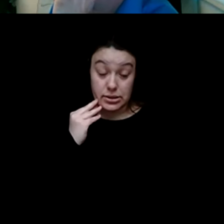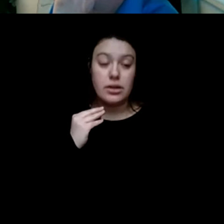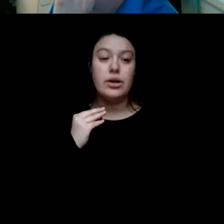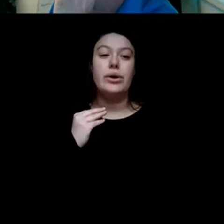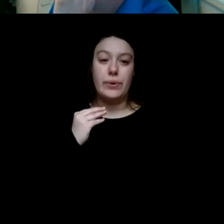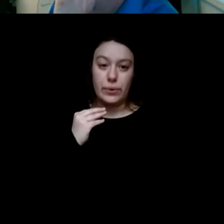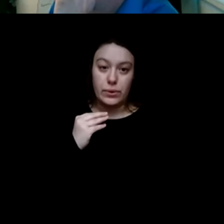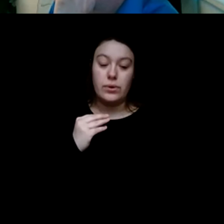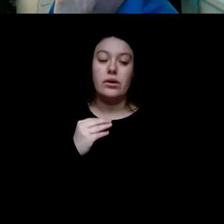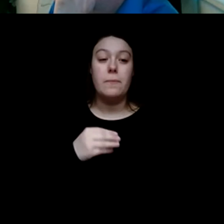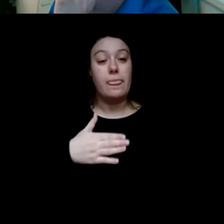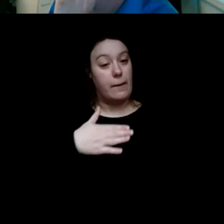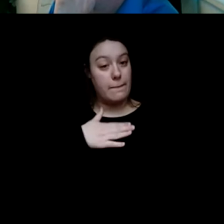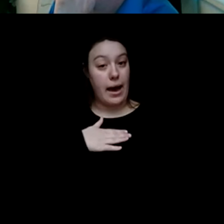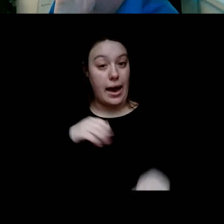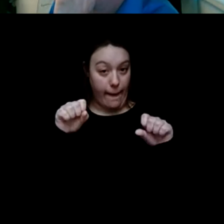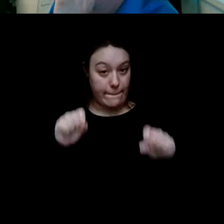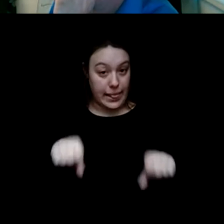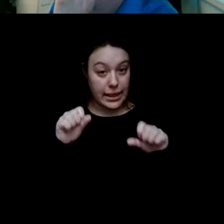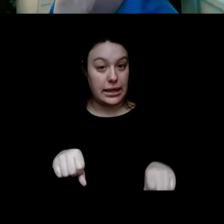improved my ability to